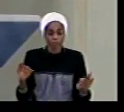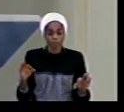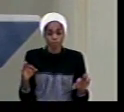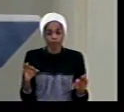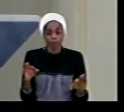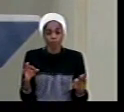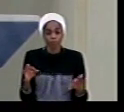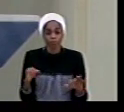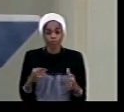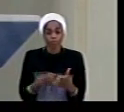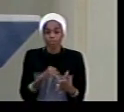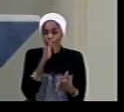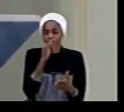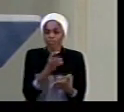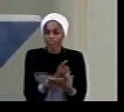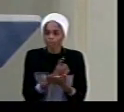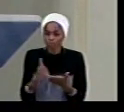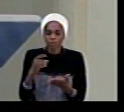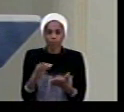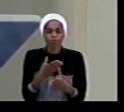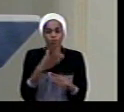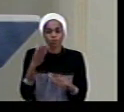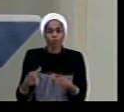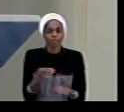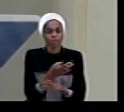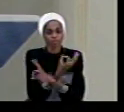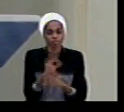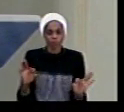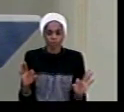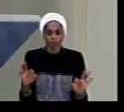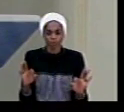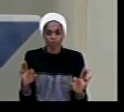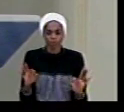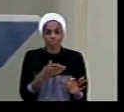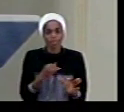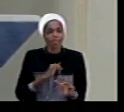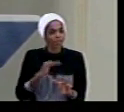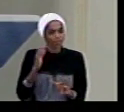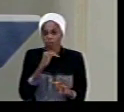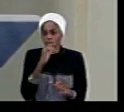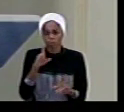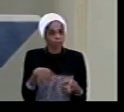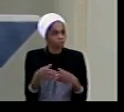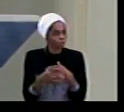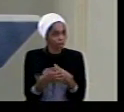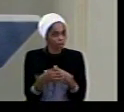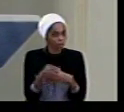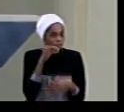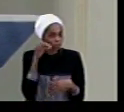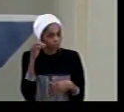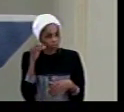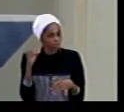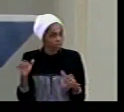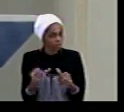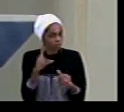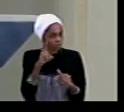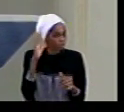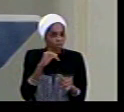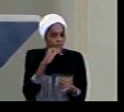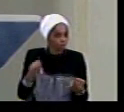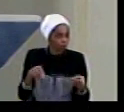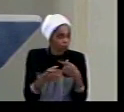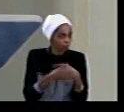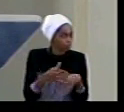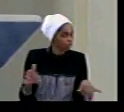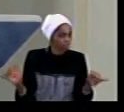It is a week of total freedom. And I will not go back. And you will not go back.